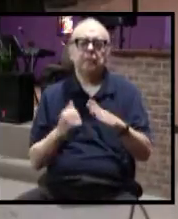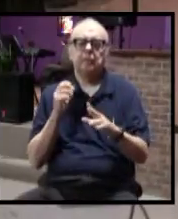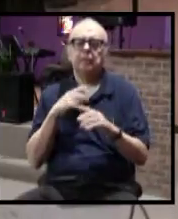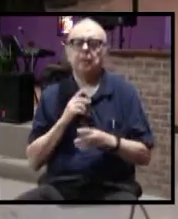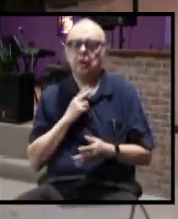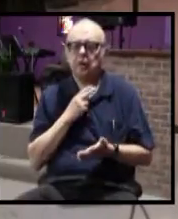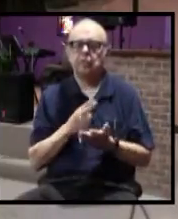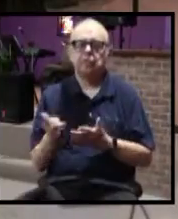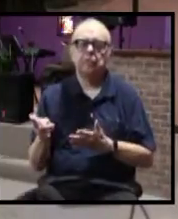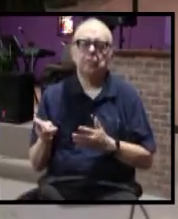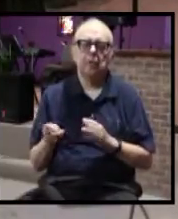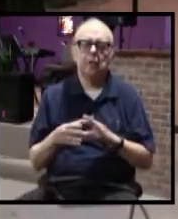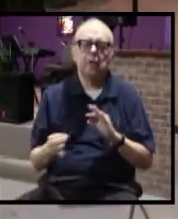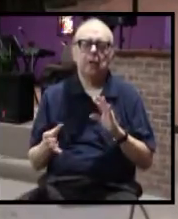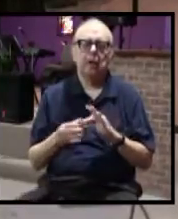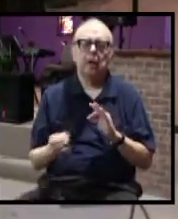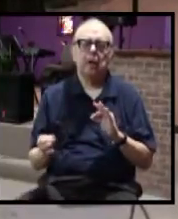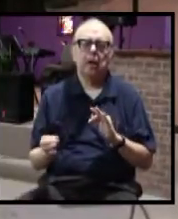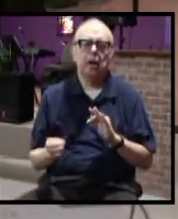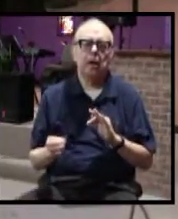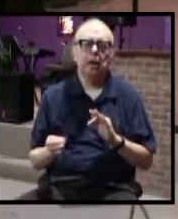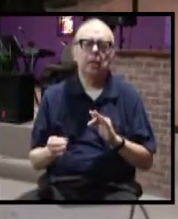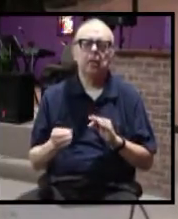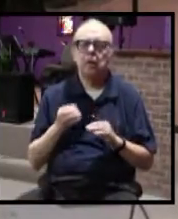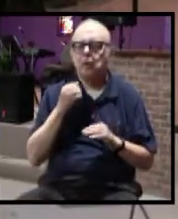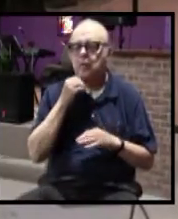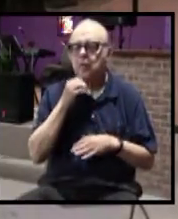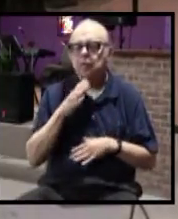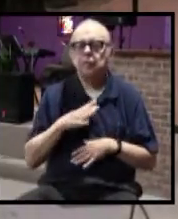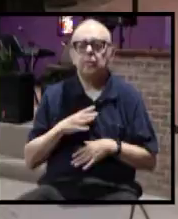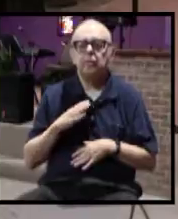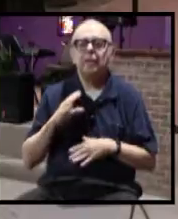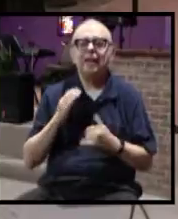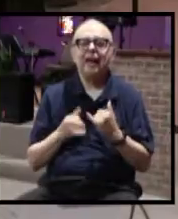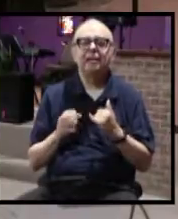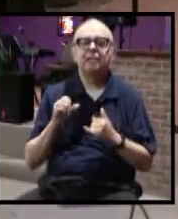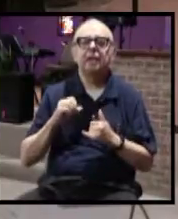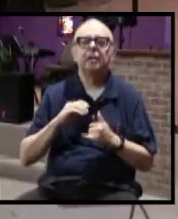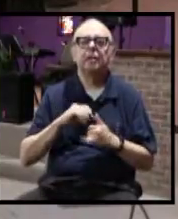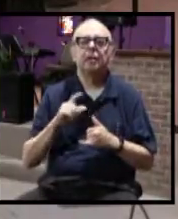And it's based on a true story of a young girl by the name of Rachel Joy Scott.